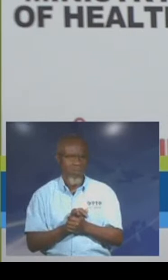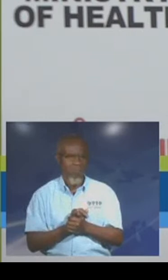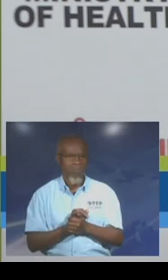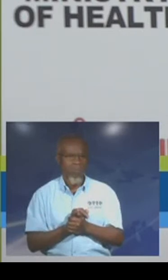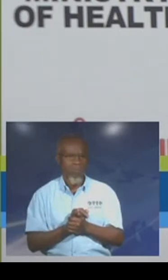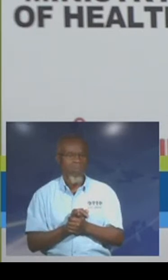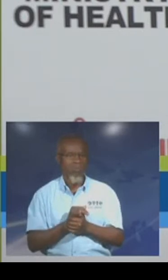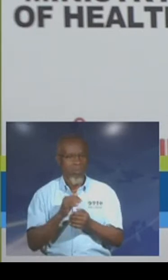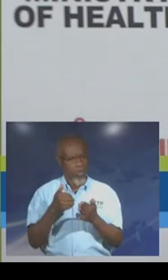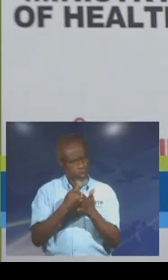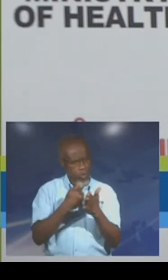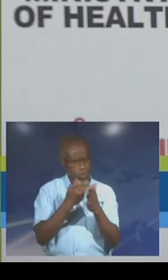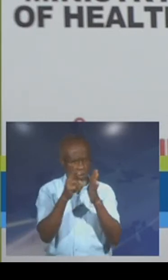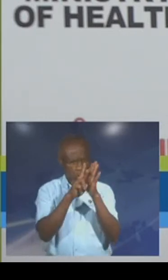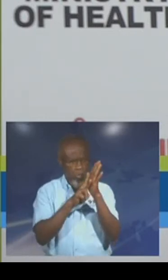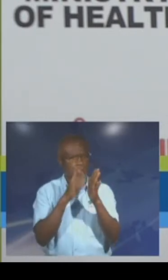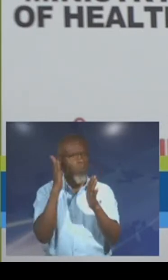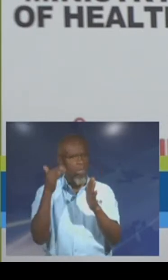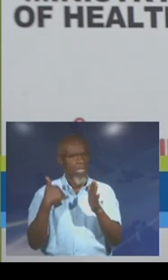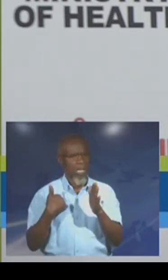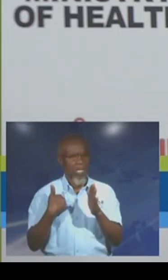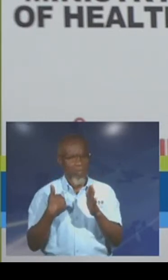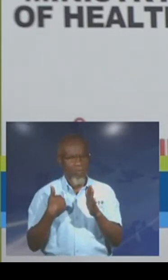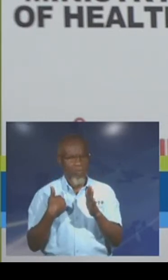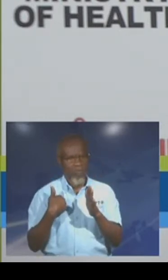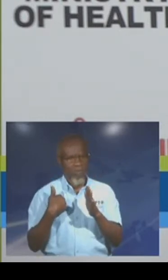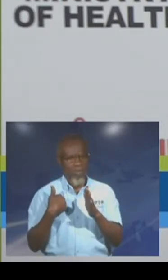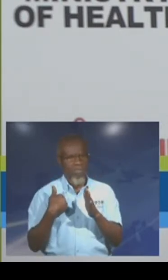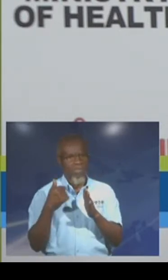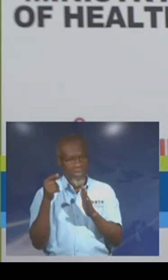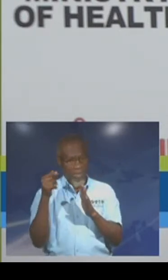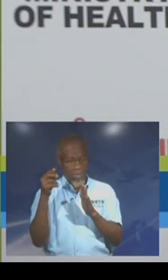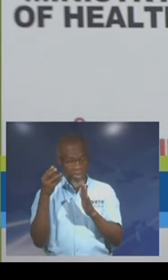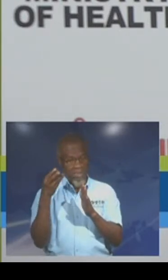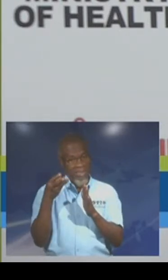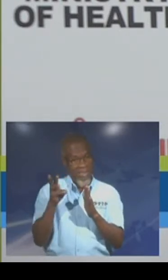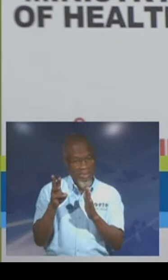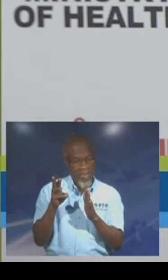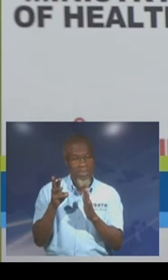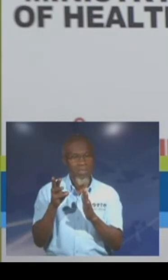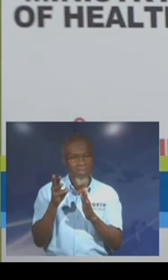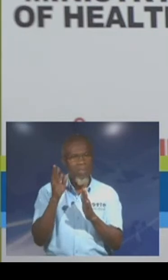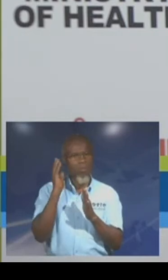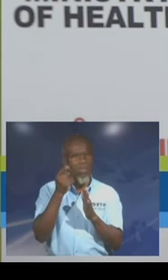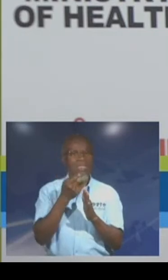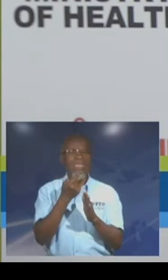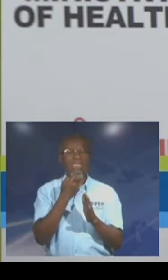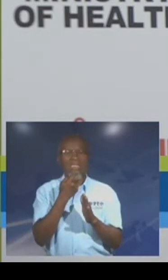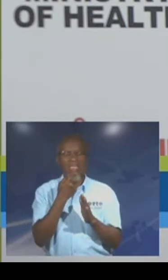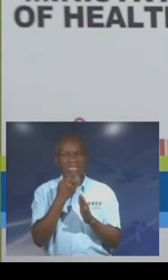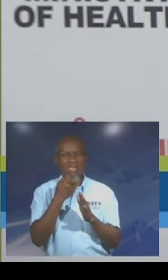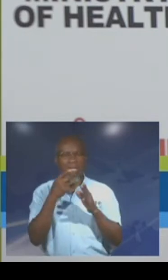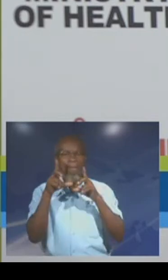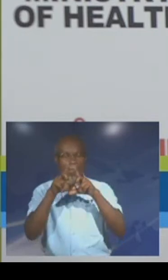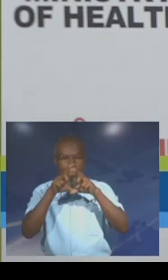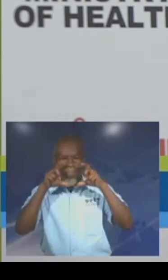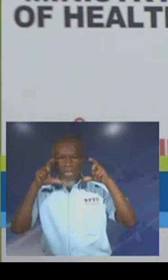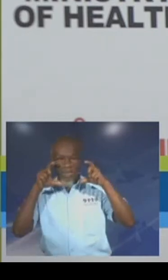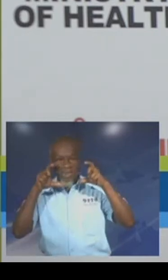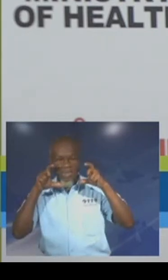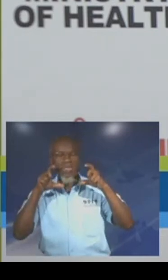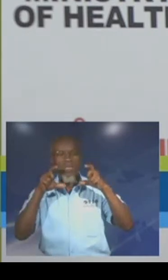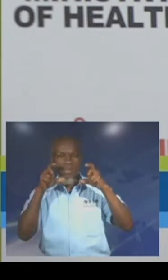16th will indicate that masking is now mandatory only